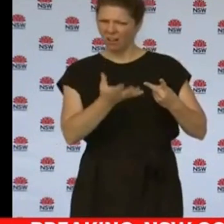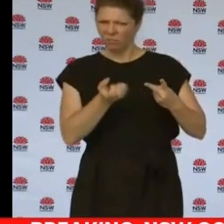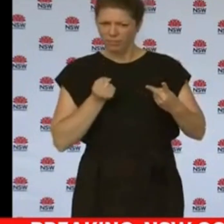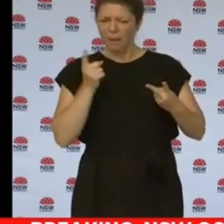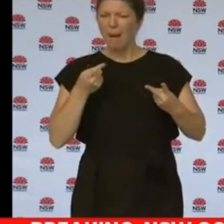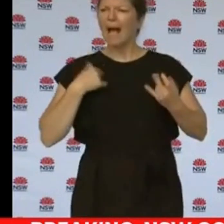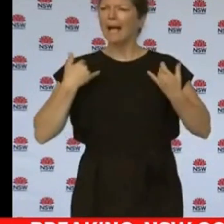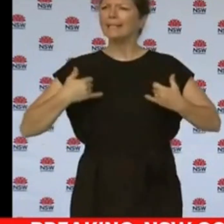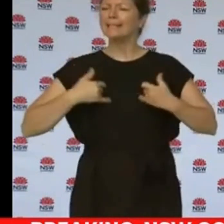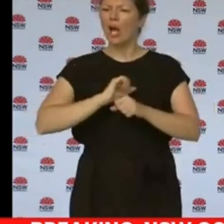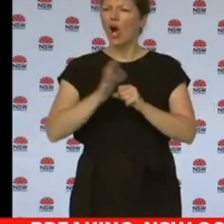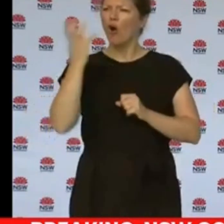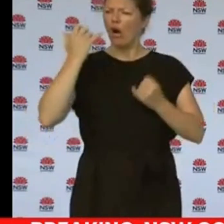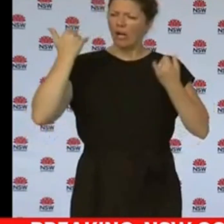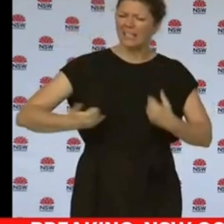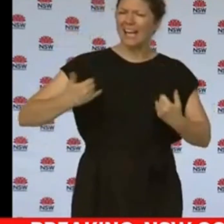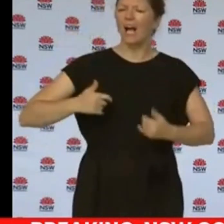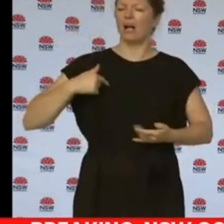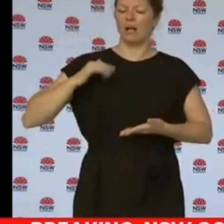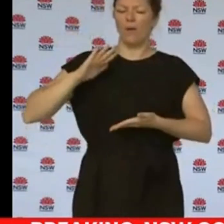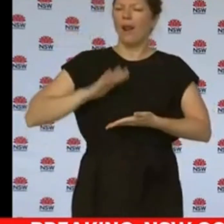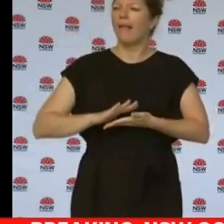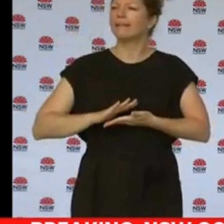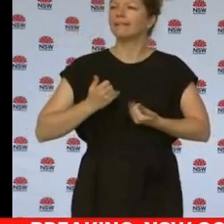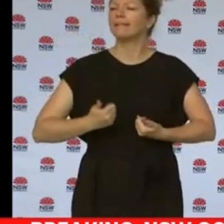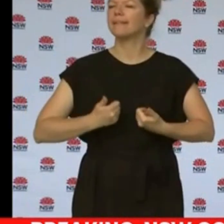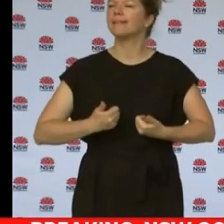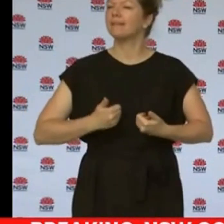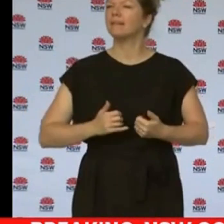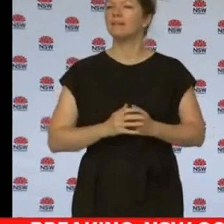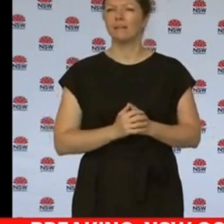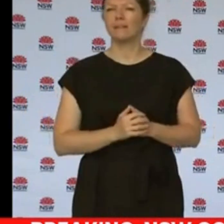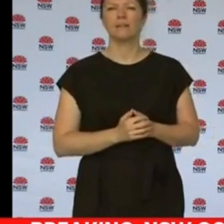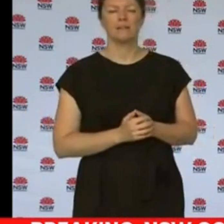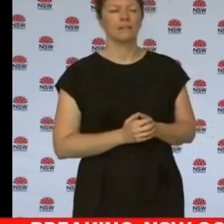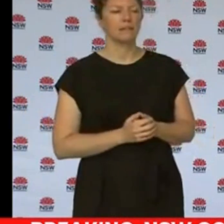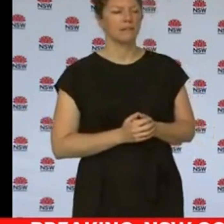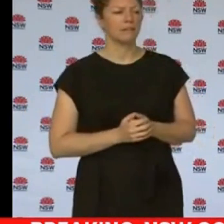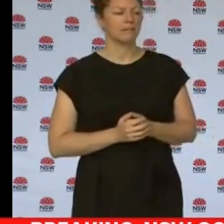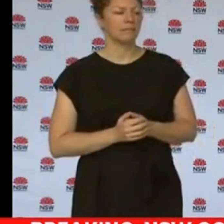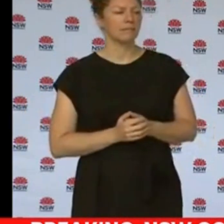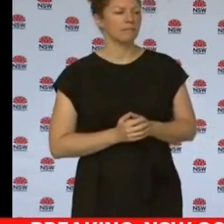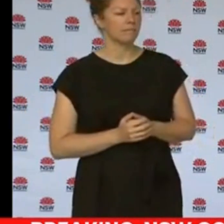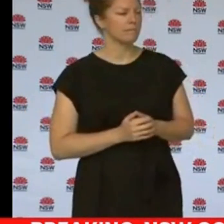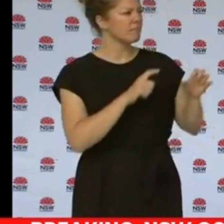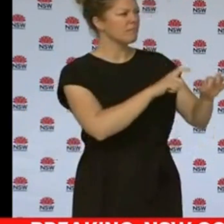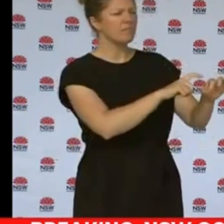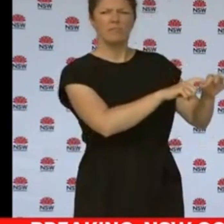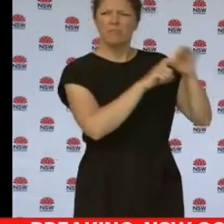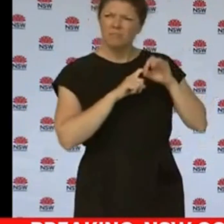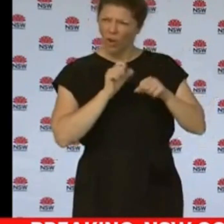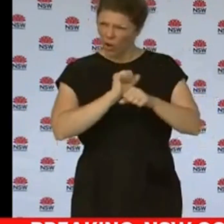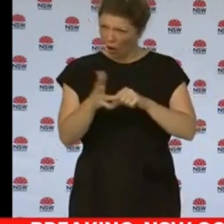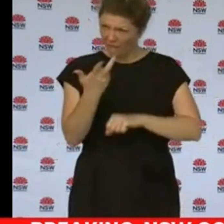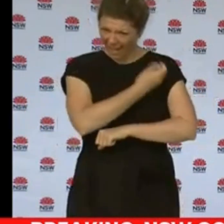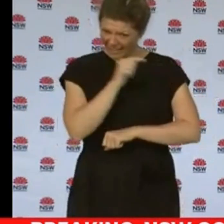much milder illness. So vaccines, and this is a general comment about vaccines. COVID vaccine. So that is the purpose of the